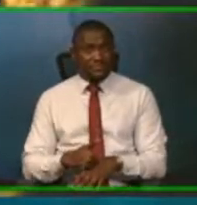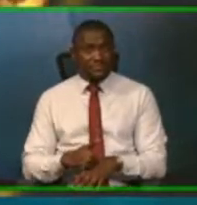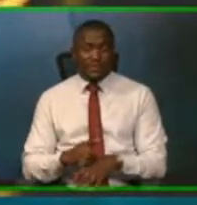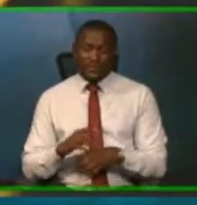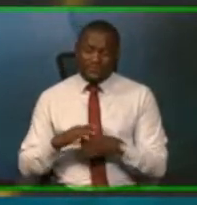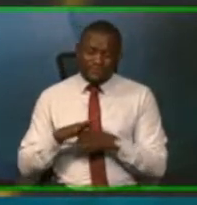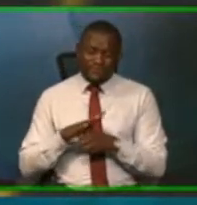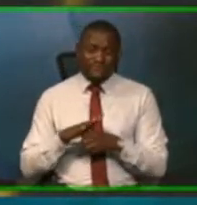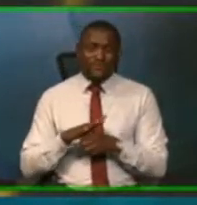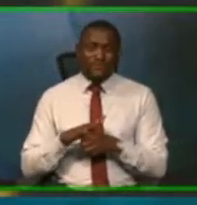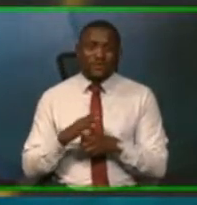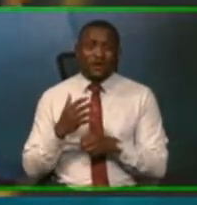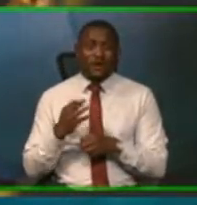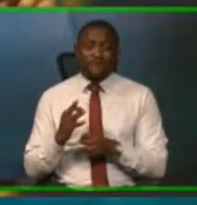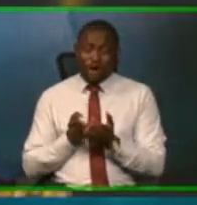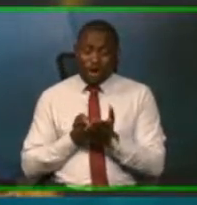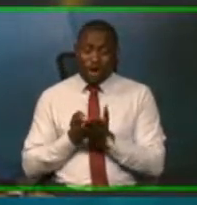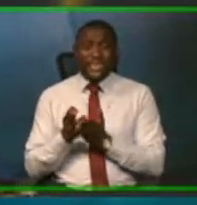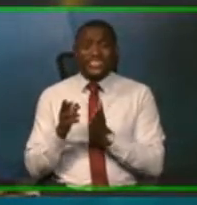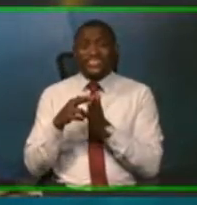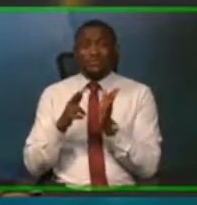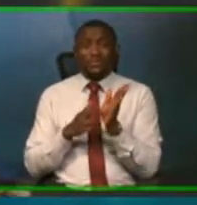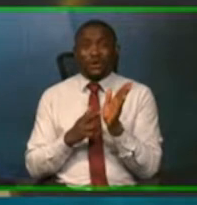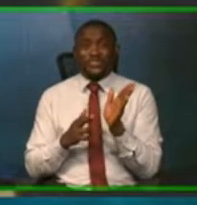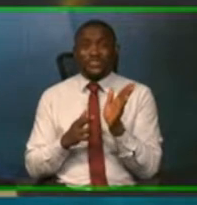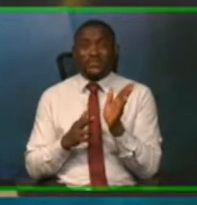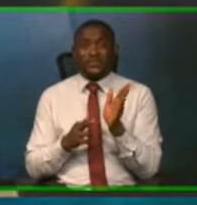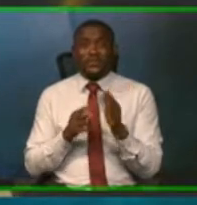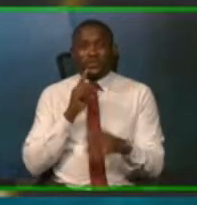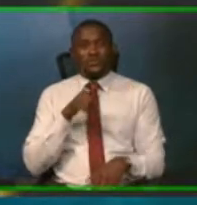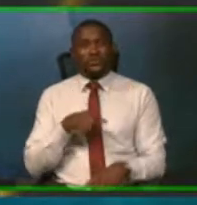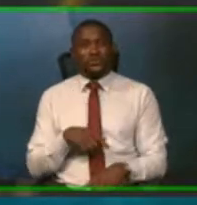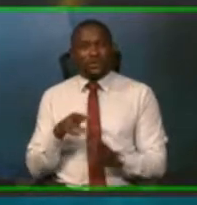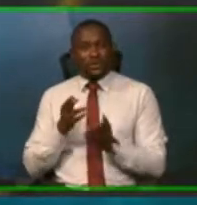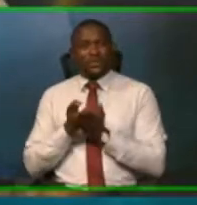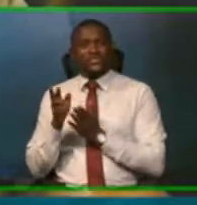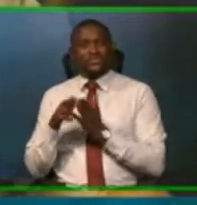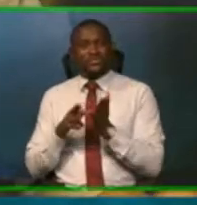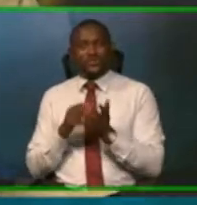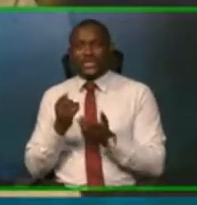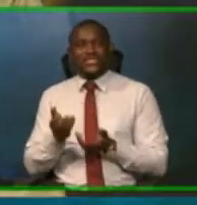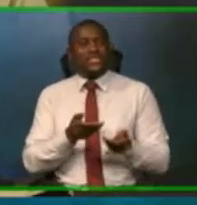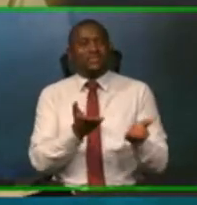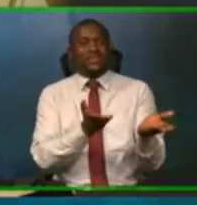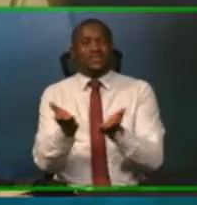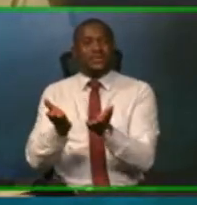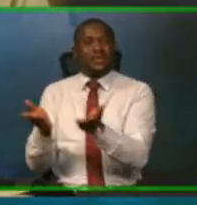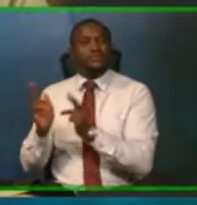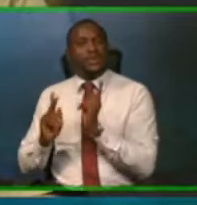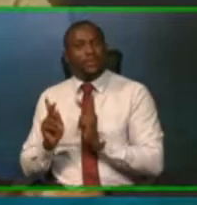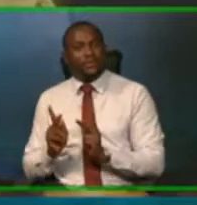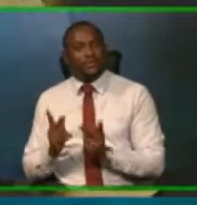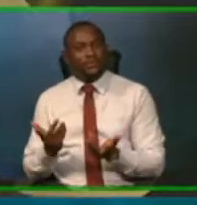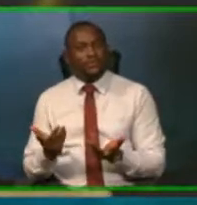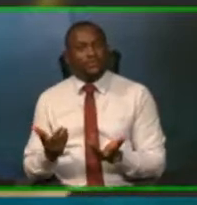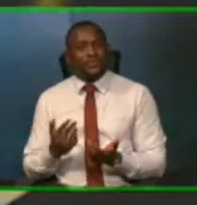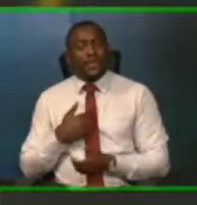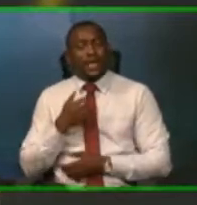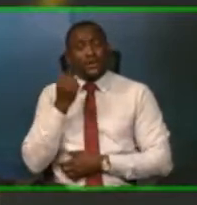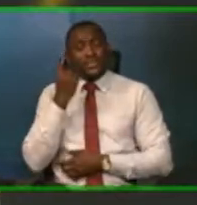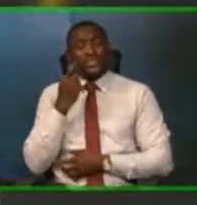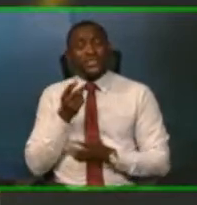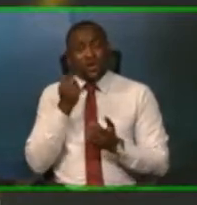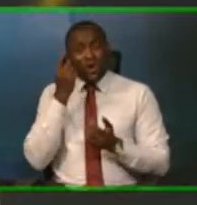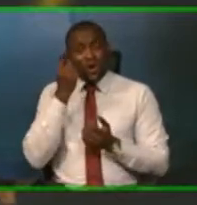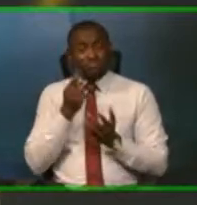full of honest report. Of course, honest report. You are serving people. I understand honest